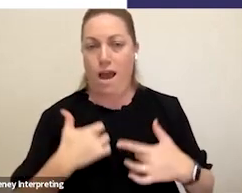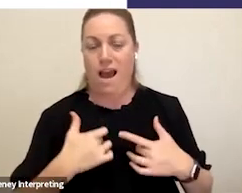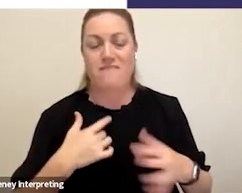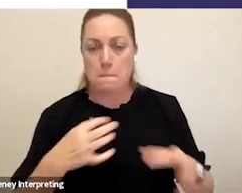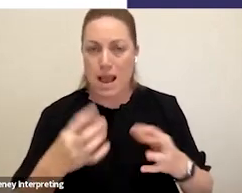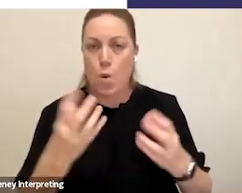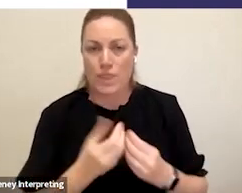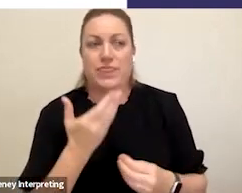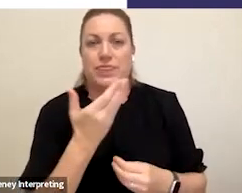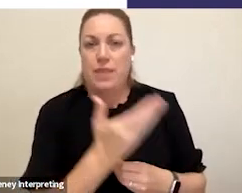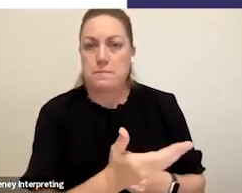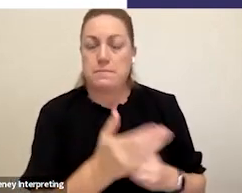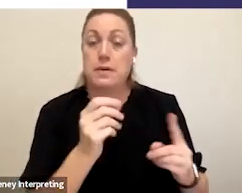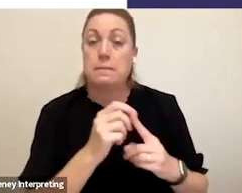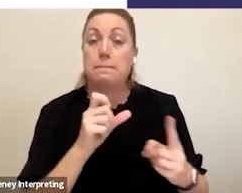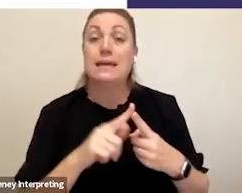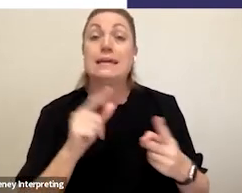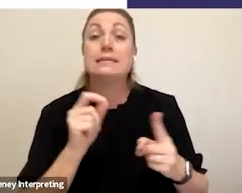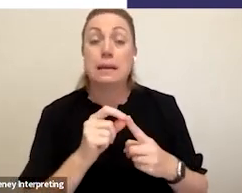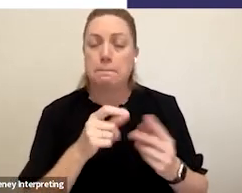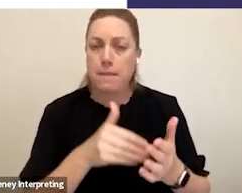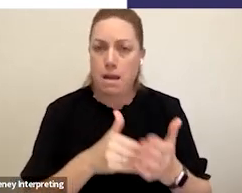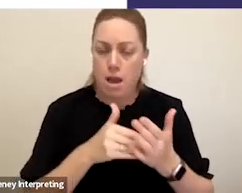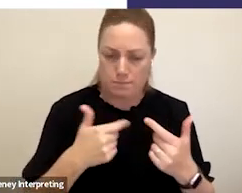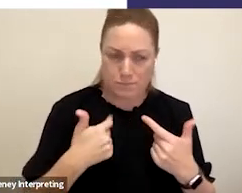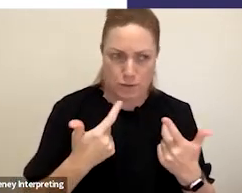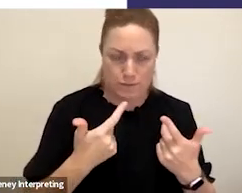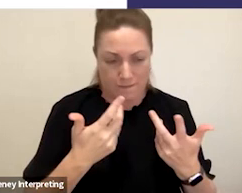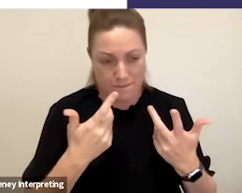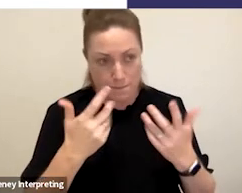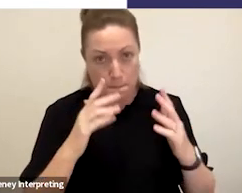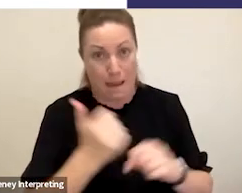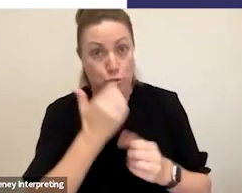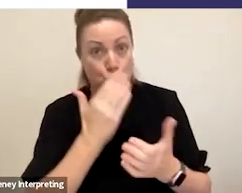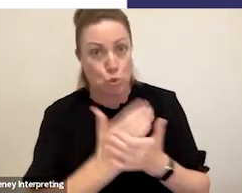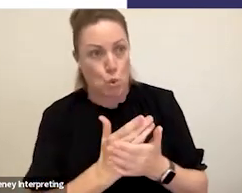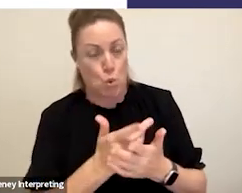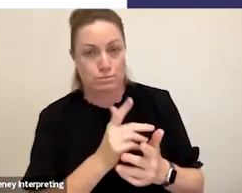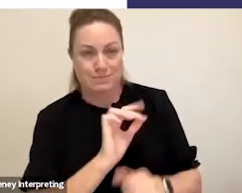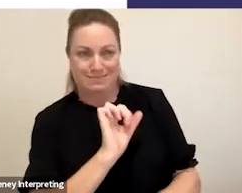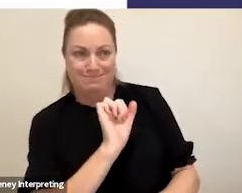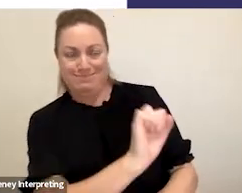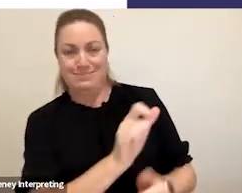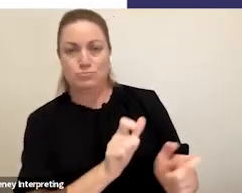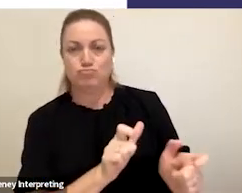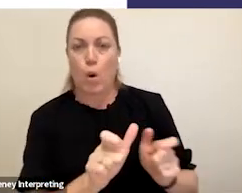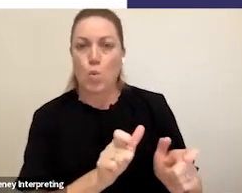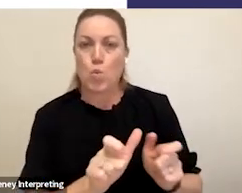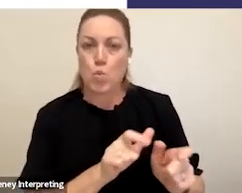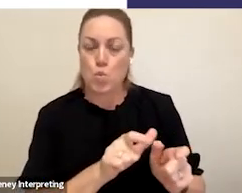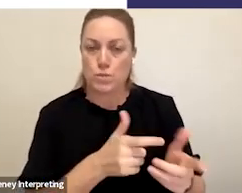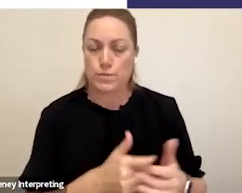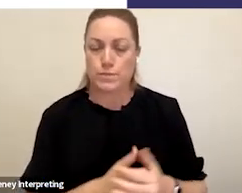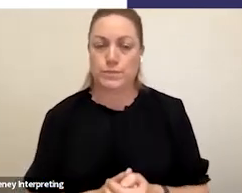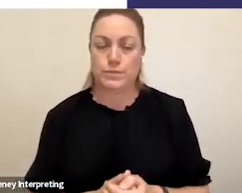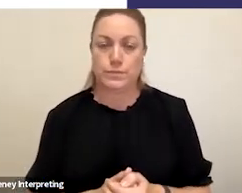PSEP really helps, and following the process of PSEP really helps to put people in the driver's seat of their plans. A quote that we